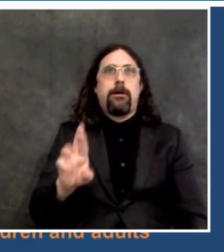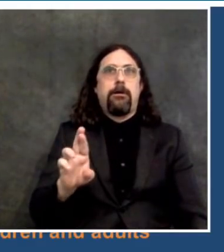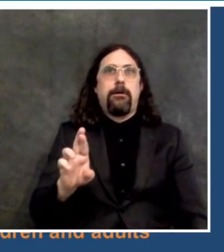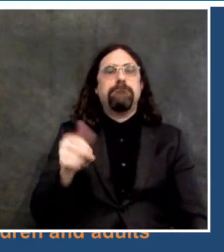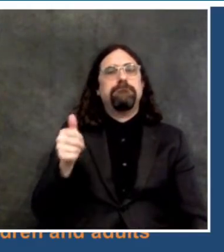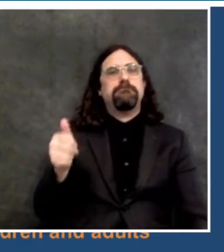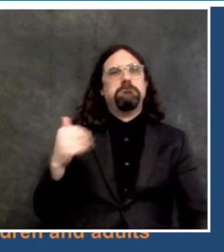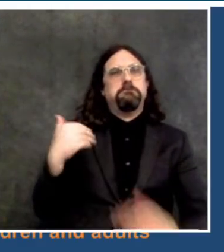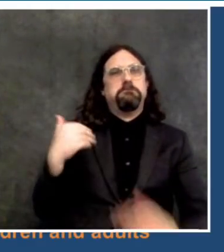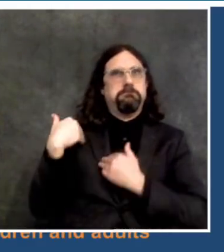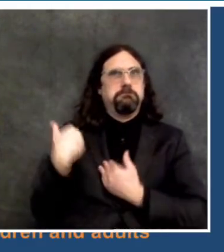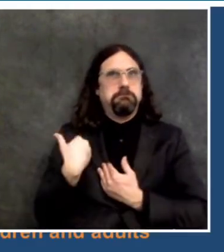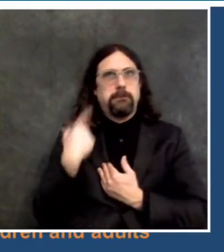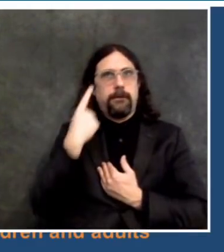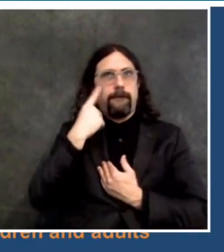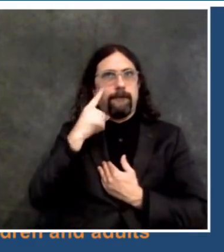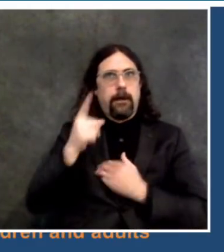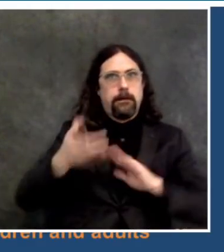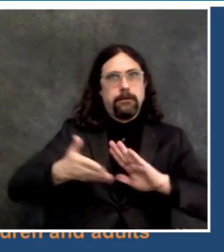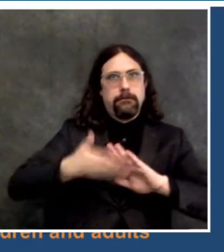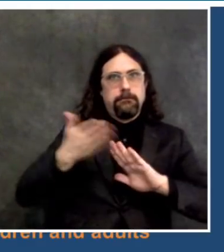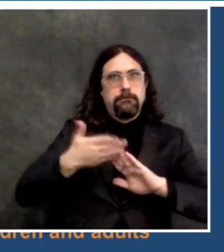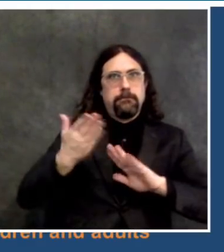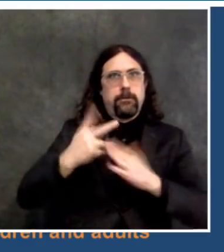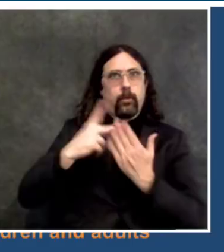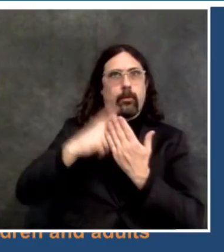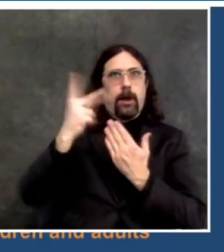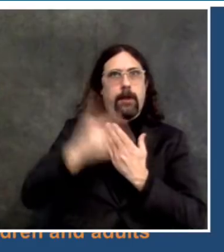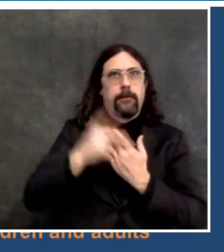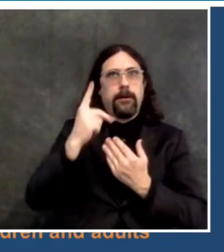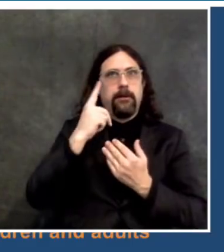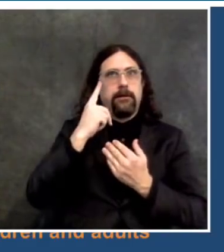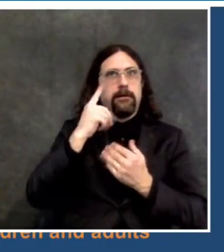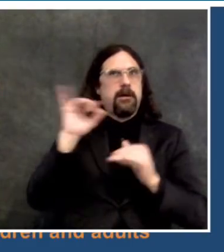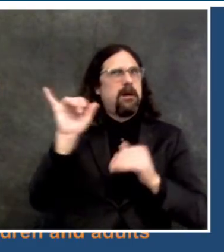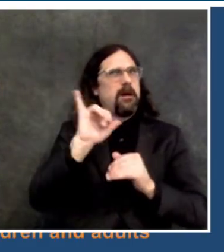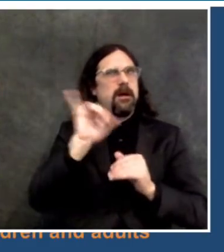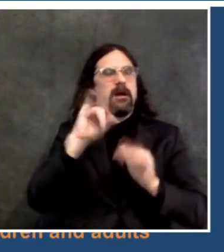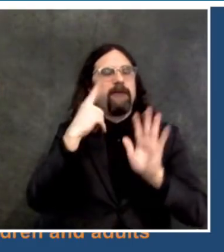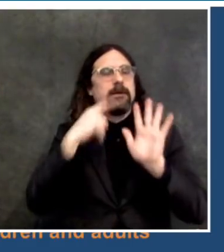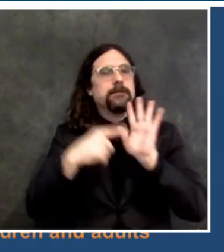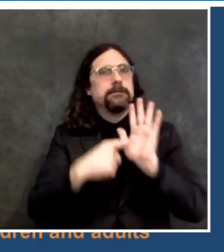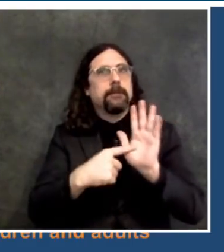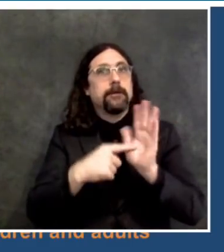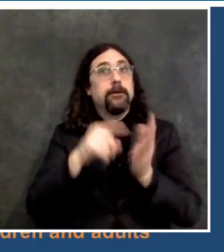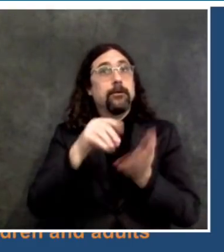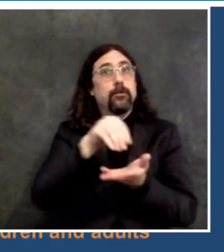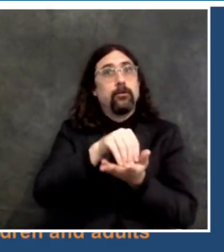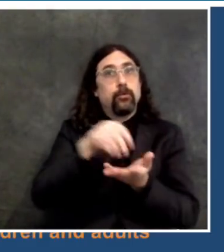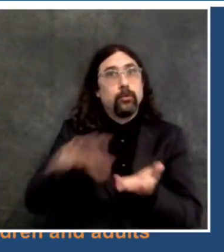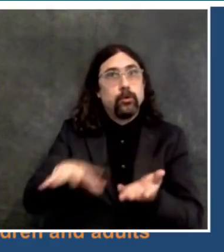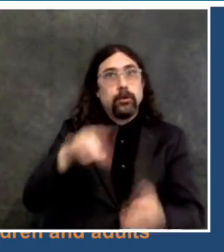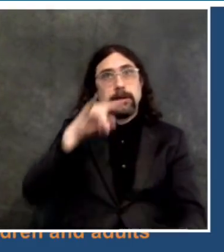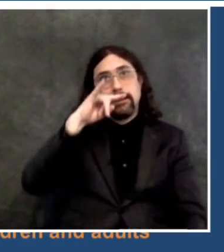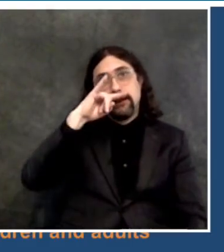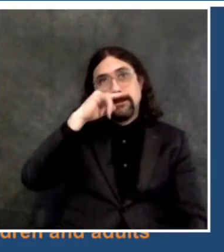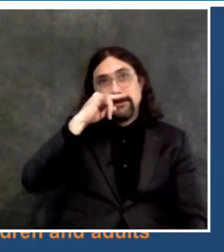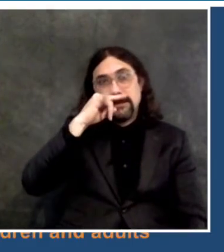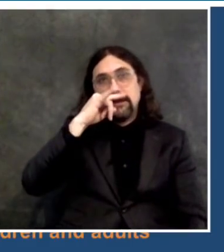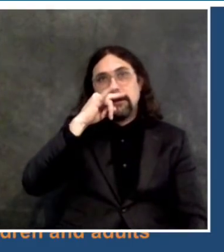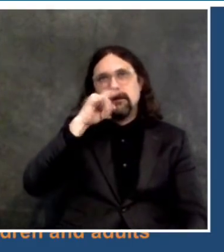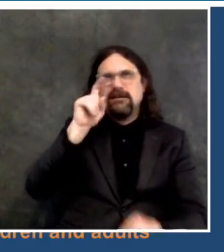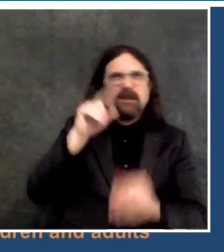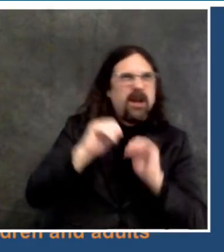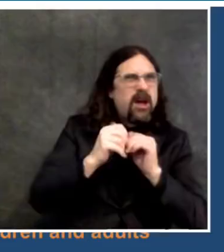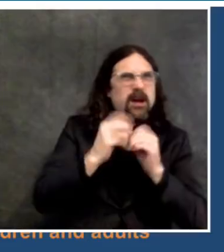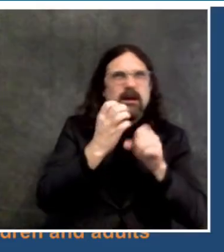to provide meals to kids who needed them. So we've got about 435 sites around the 5 boroughs where young people